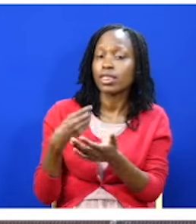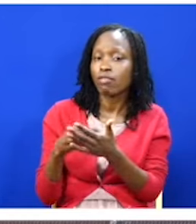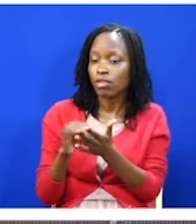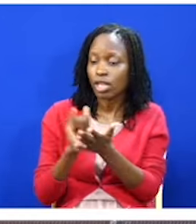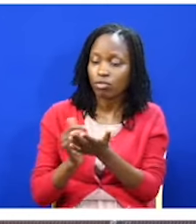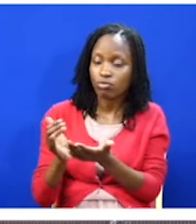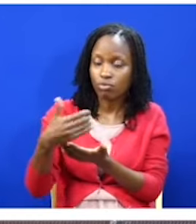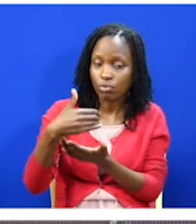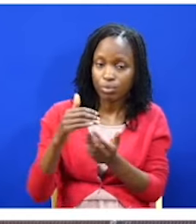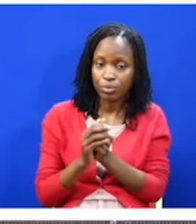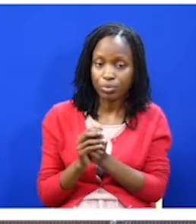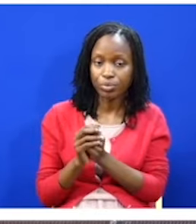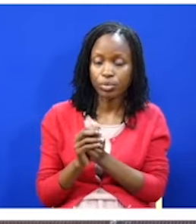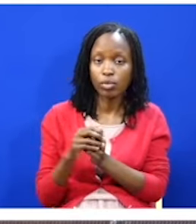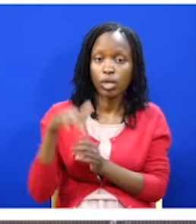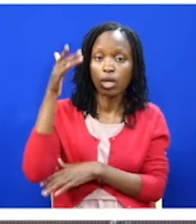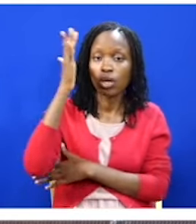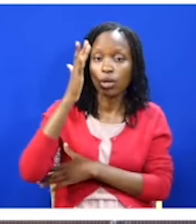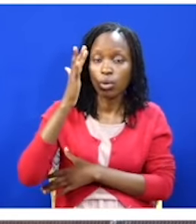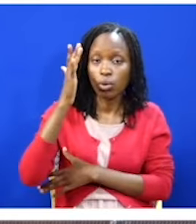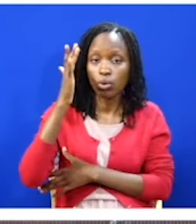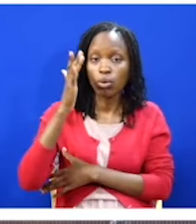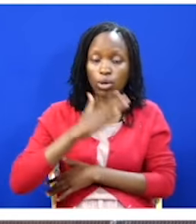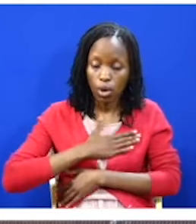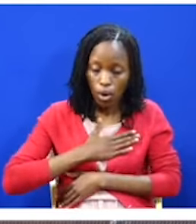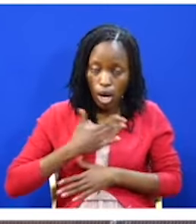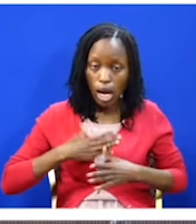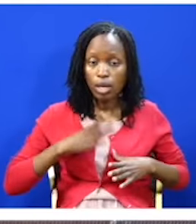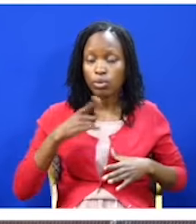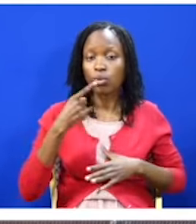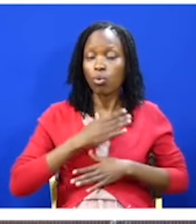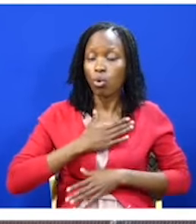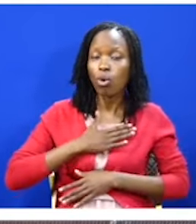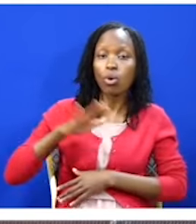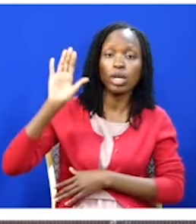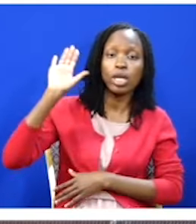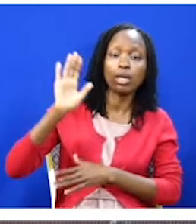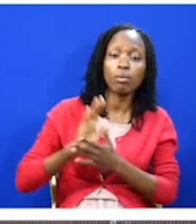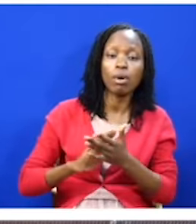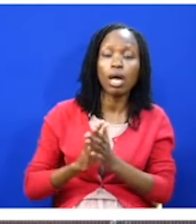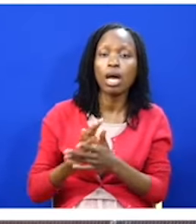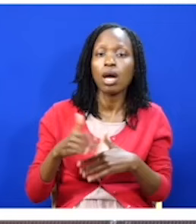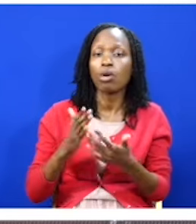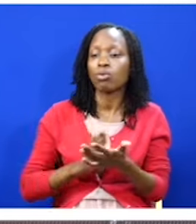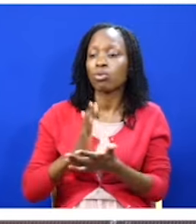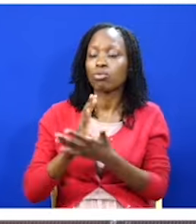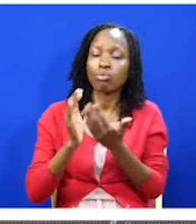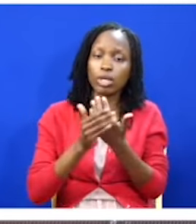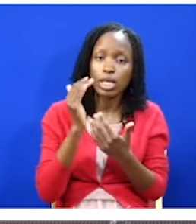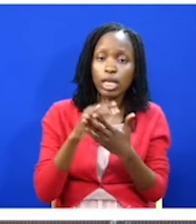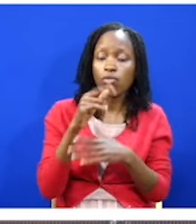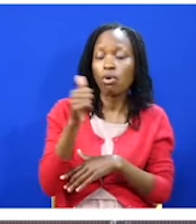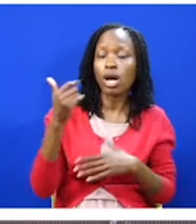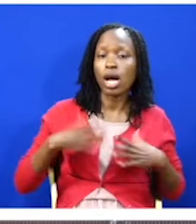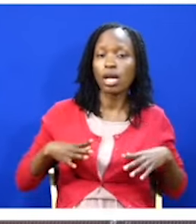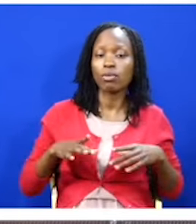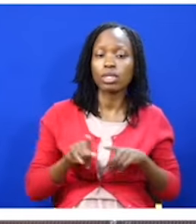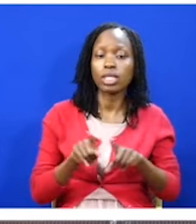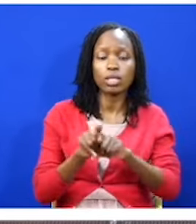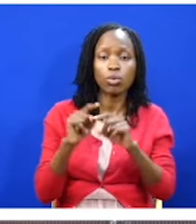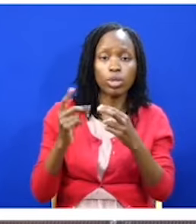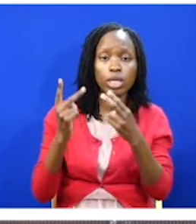fields. God honors people who honor him by unselfishly caring for others, and we can see this